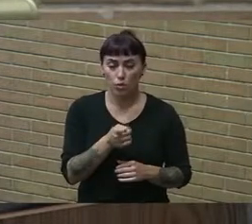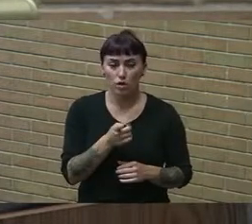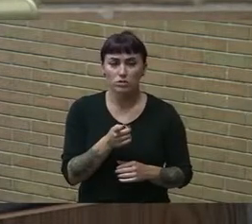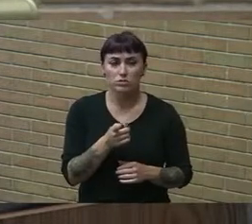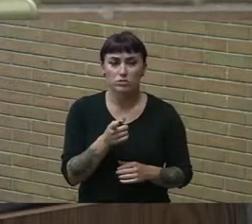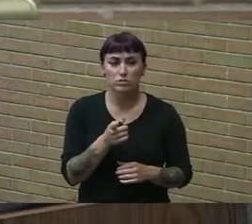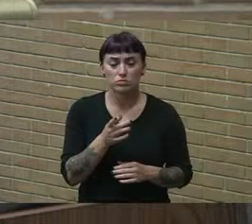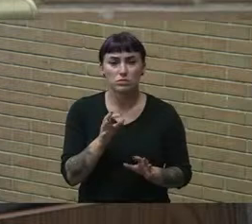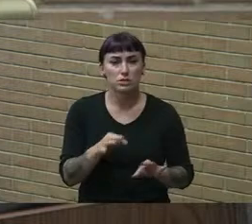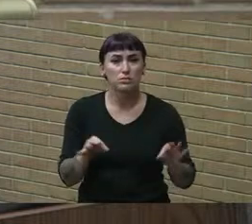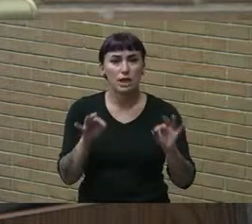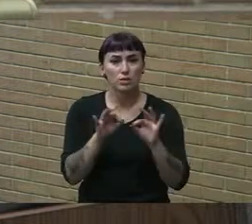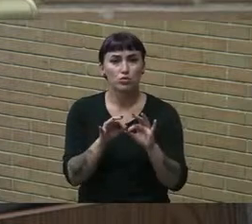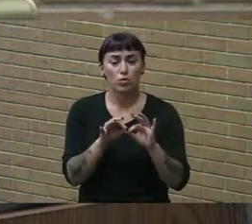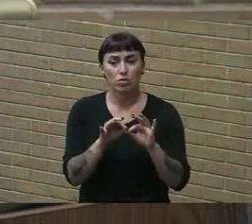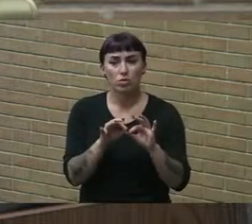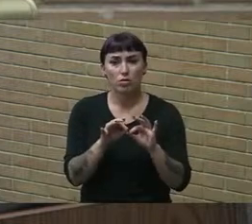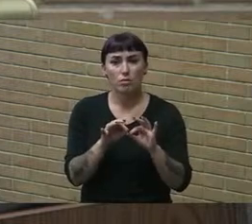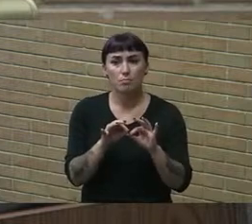were substantial